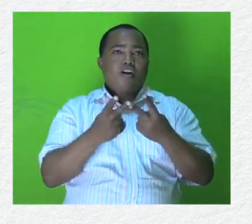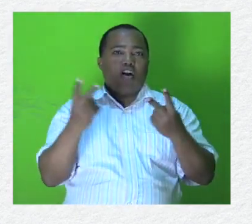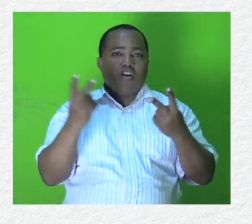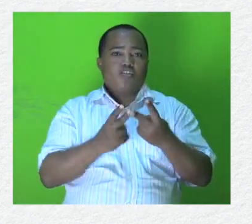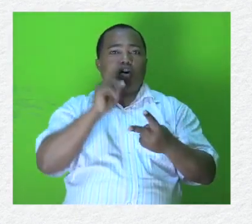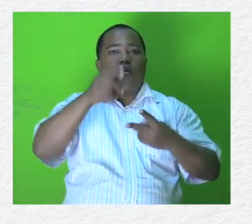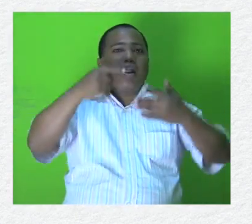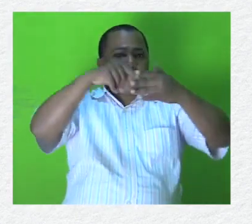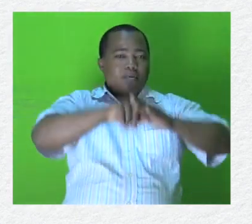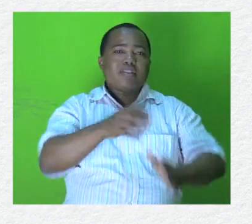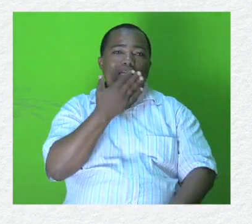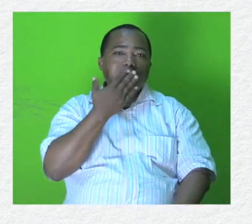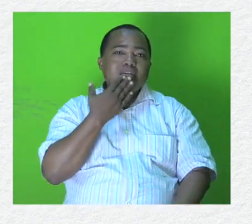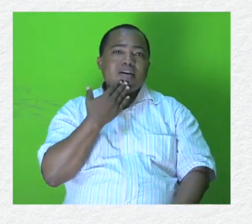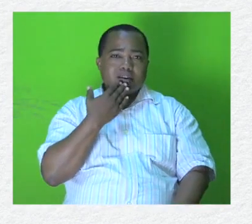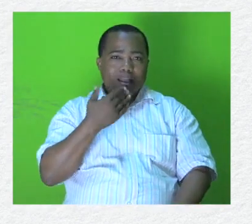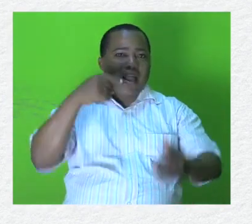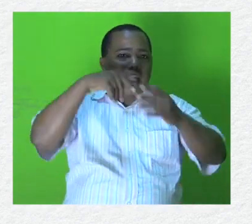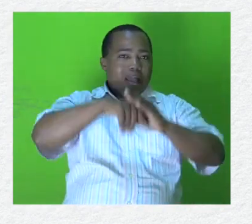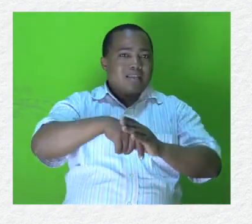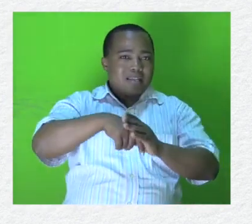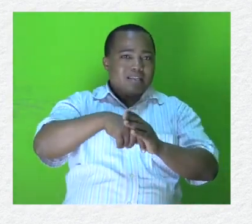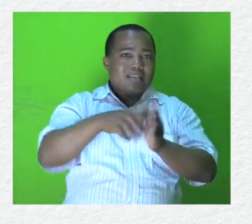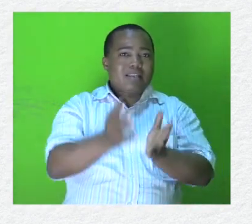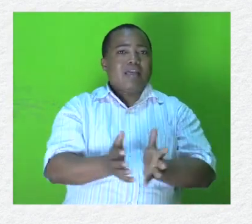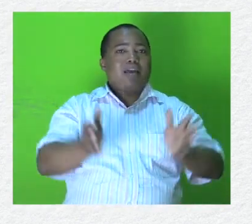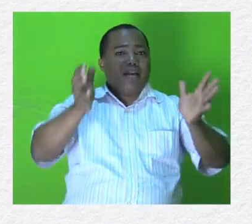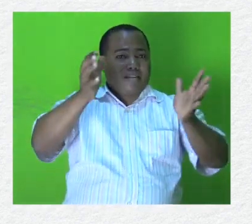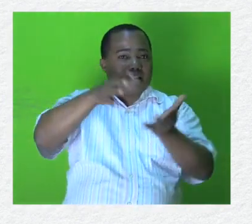Also, when we put sugar and sand in the same container,